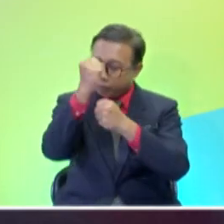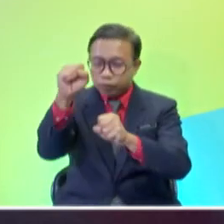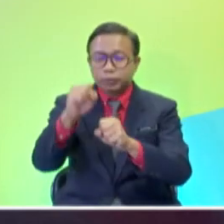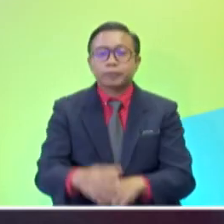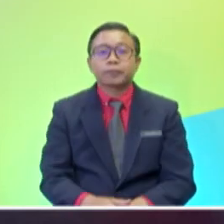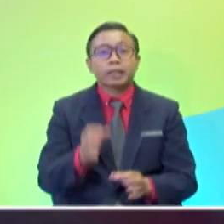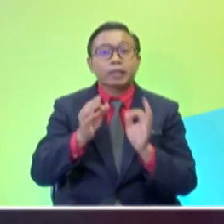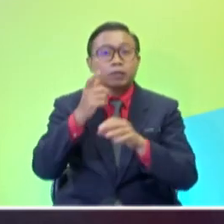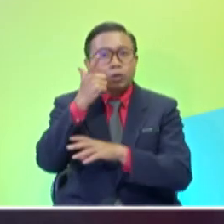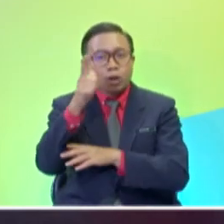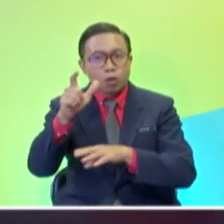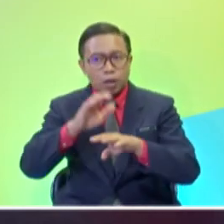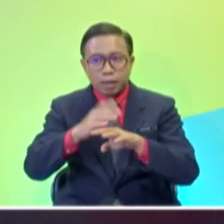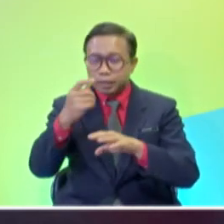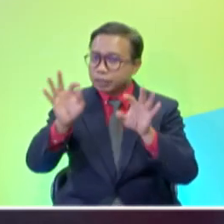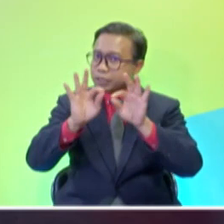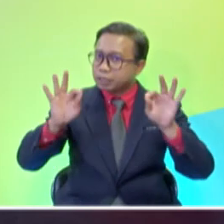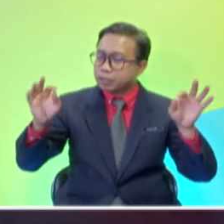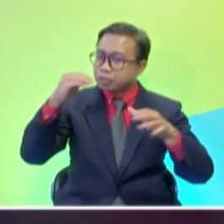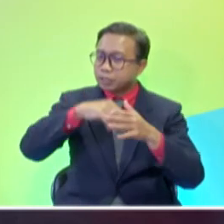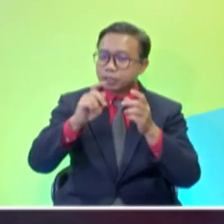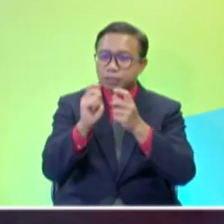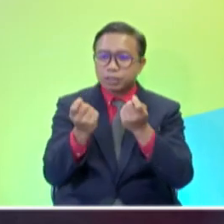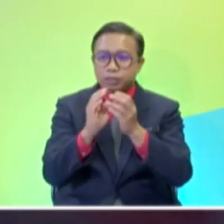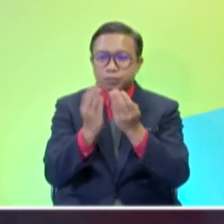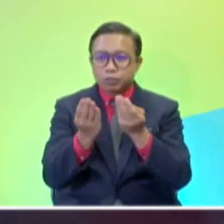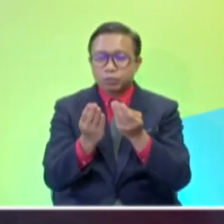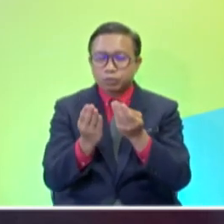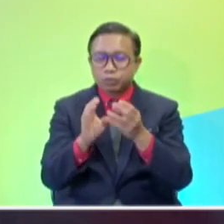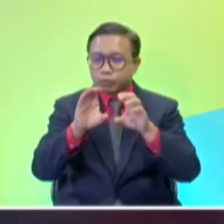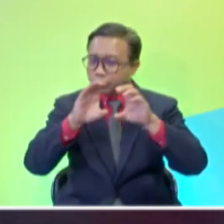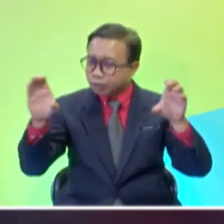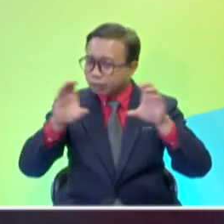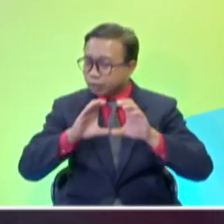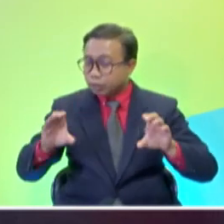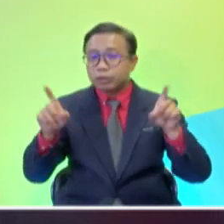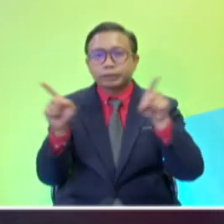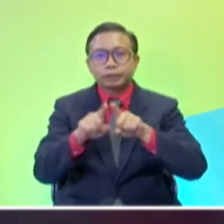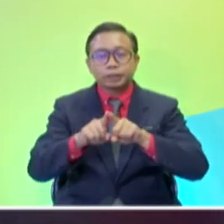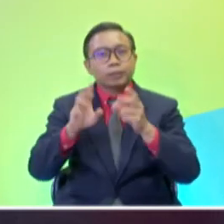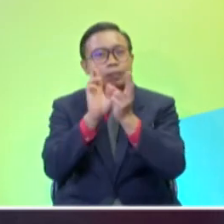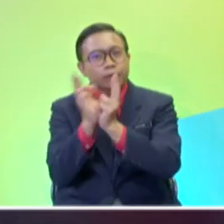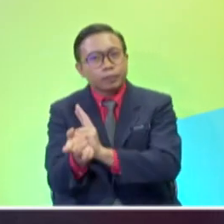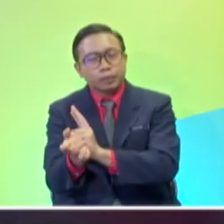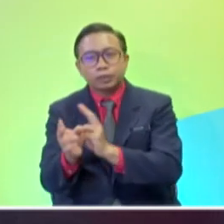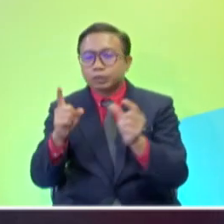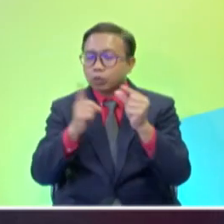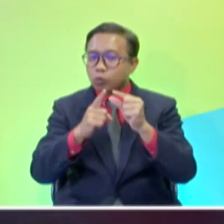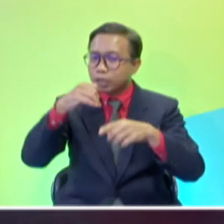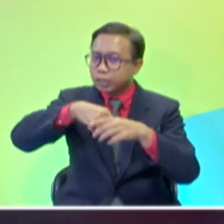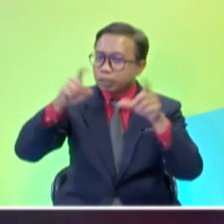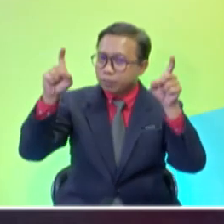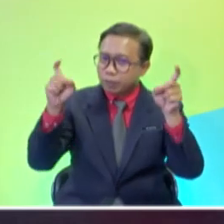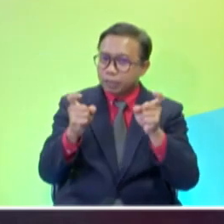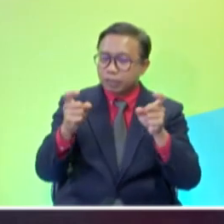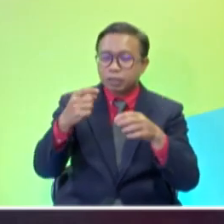if you look at the sentences in the textbook, the pattern is the same. They only replace the word in the brackets